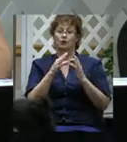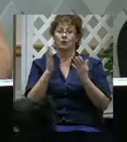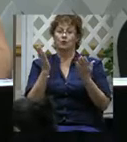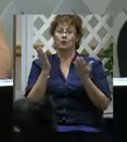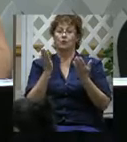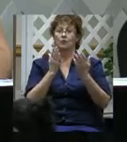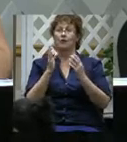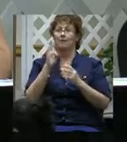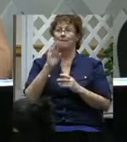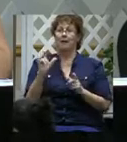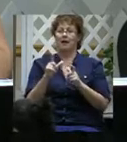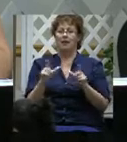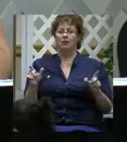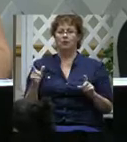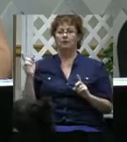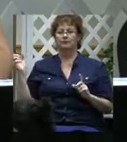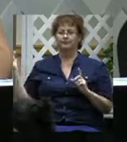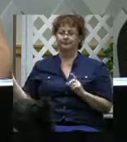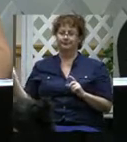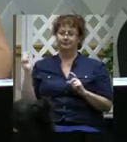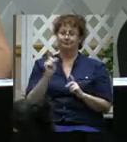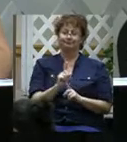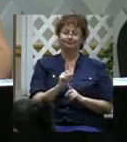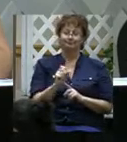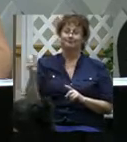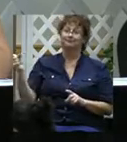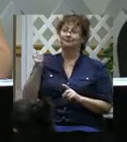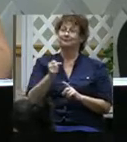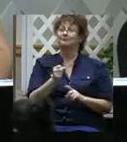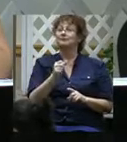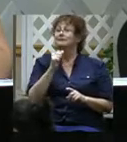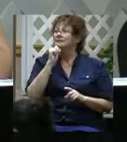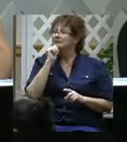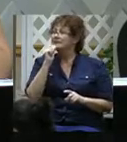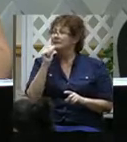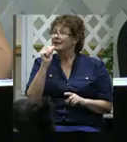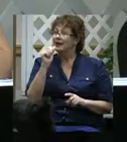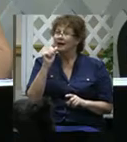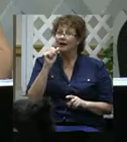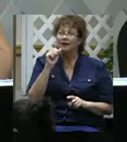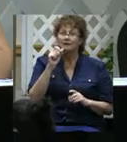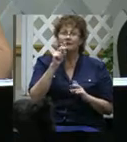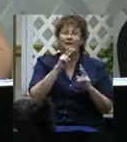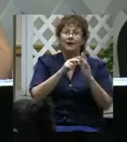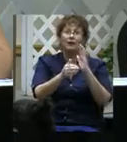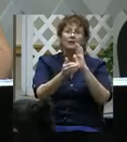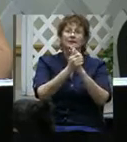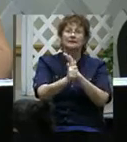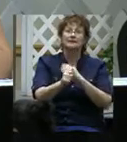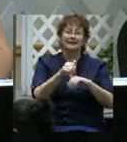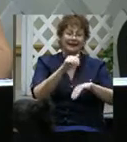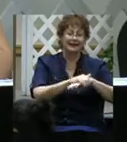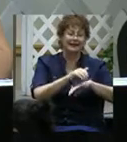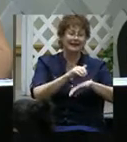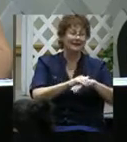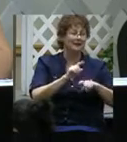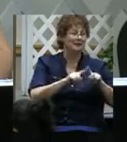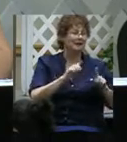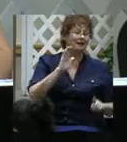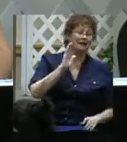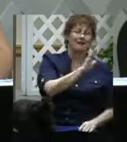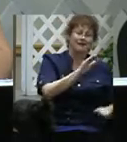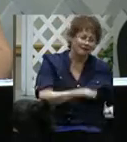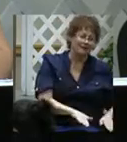are bilingual. And sometimes they're really not even very proficient in English. However,